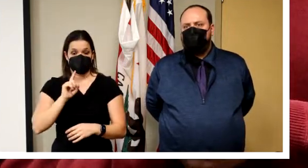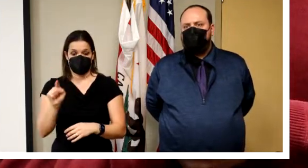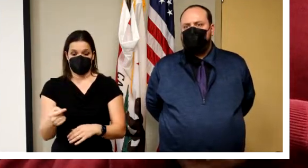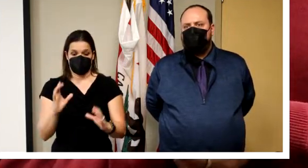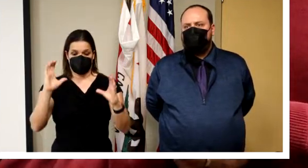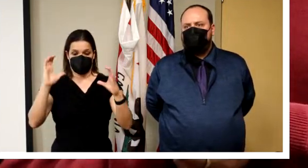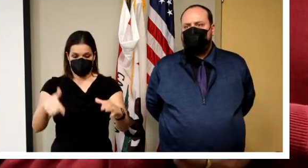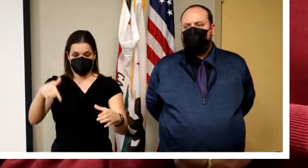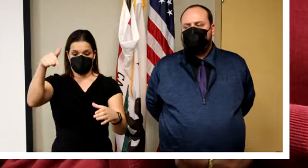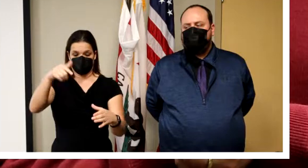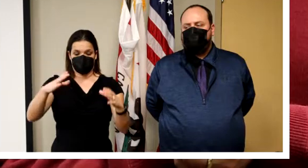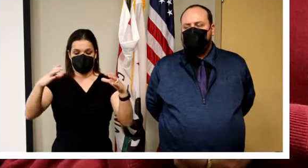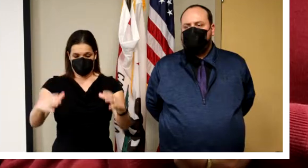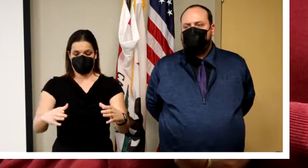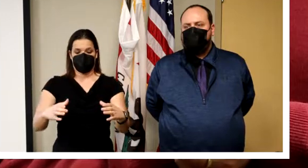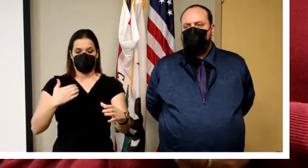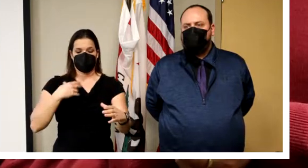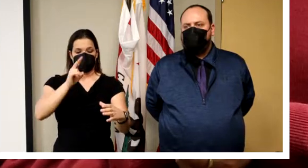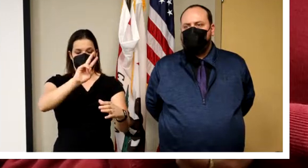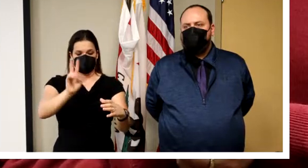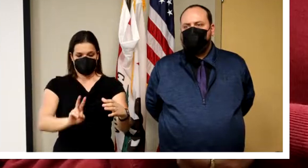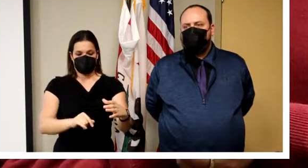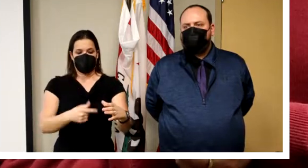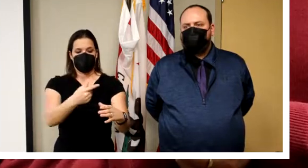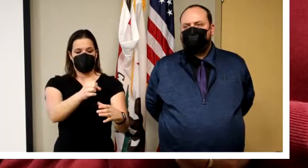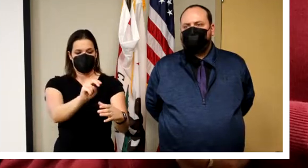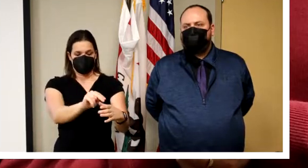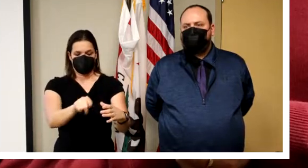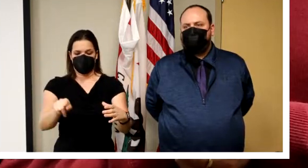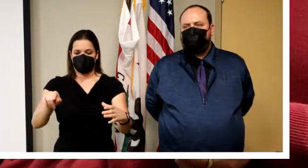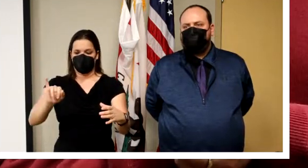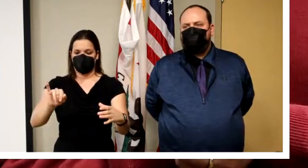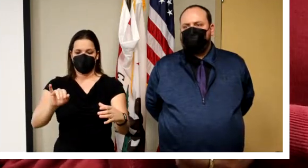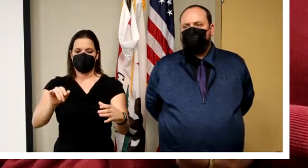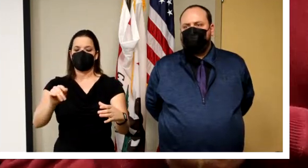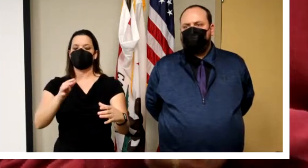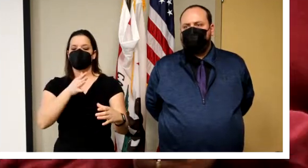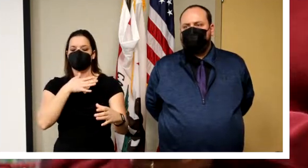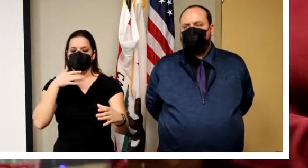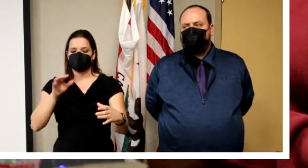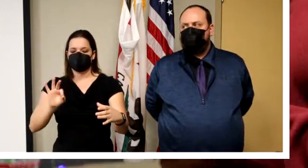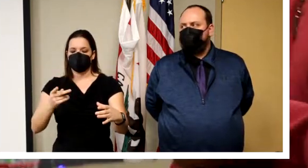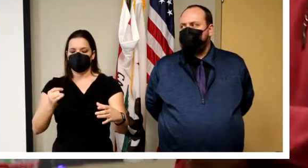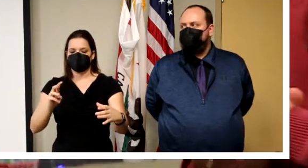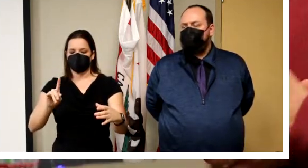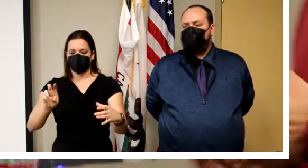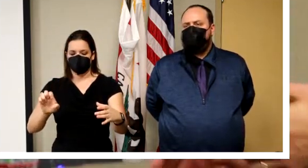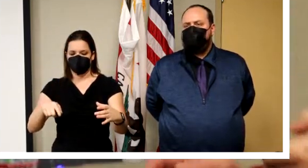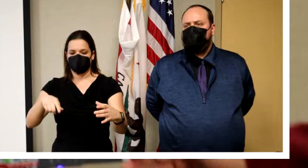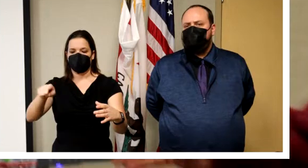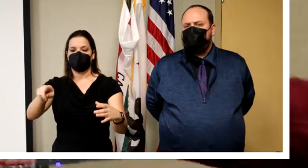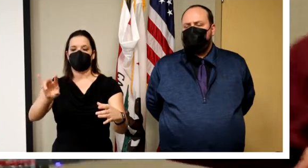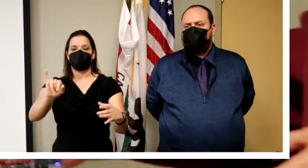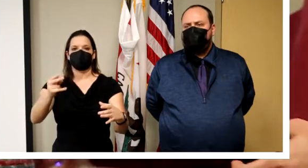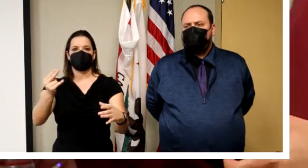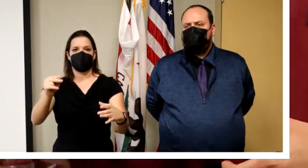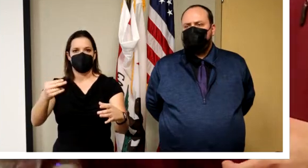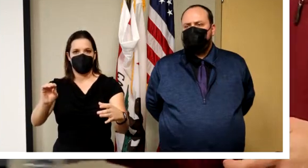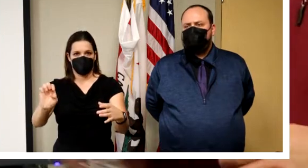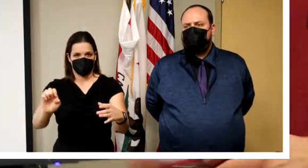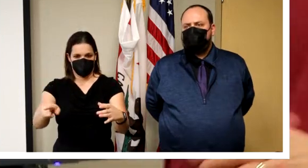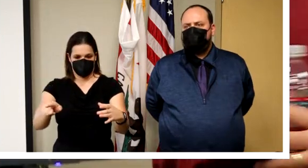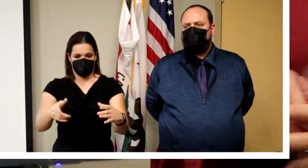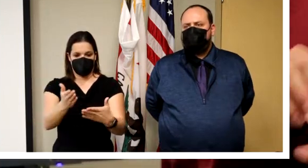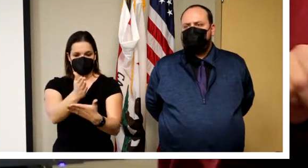district, that encompasses Visalia, Goshen, and parts of Farmersville and Ivanhoe. It is then divided up